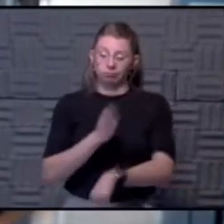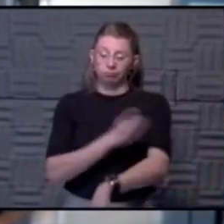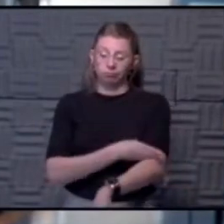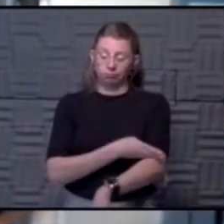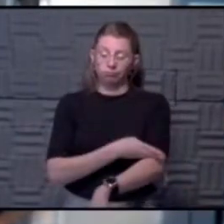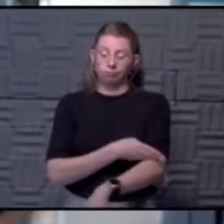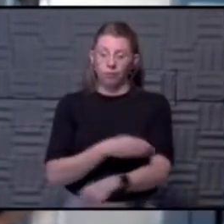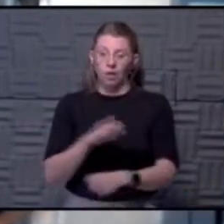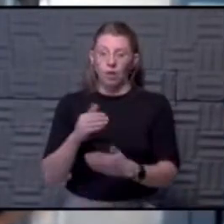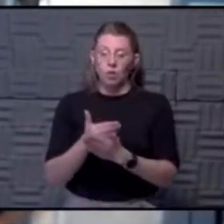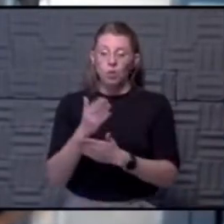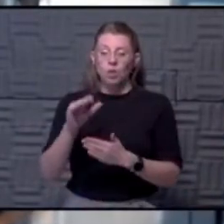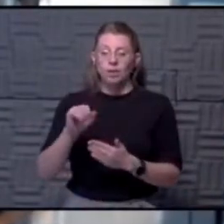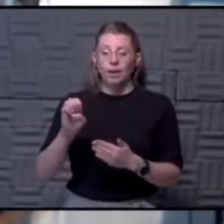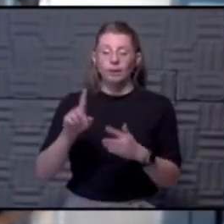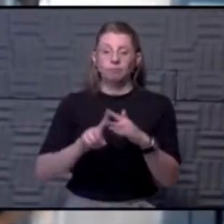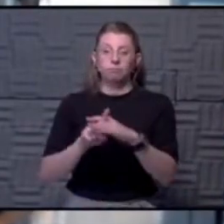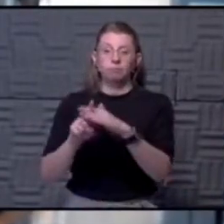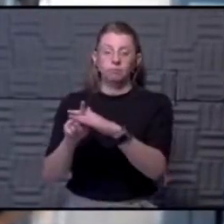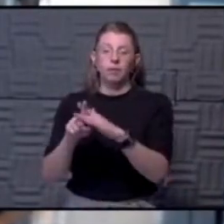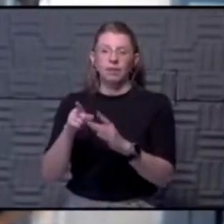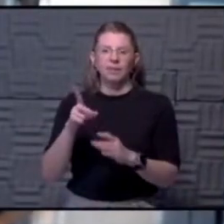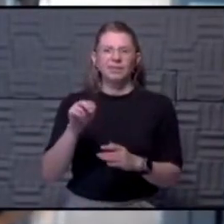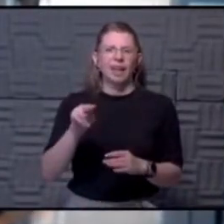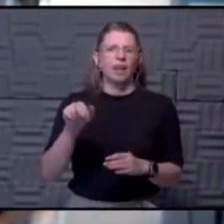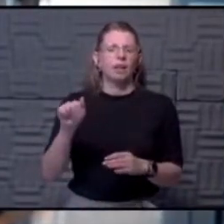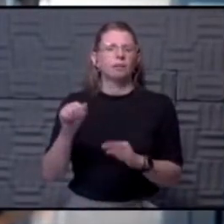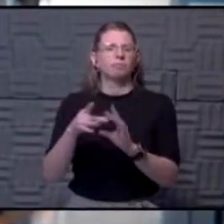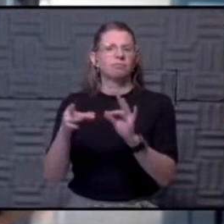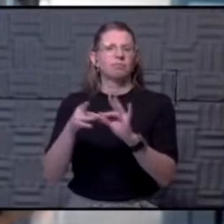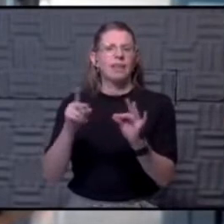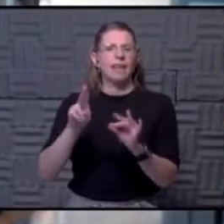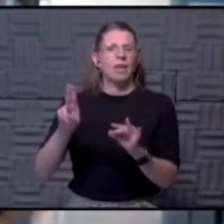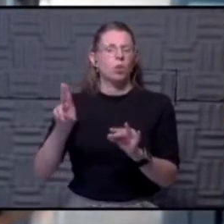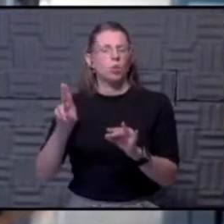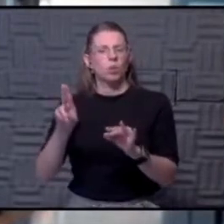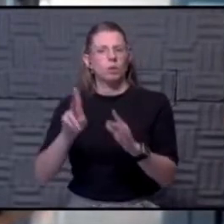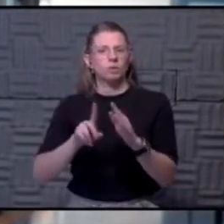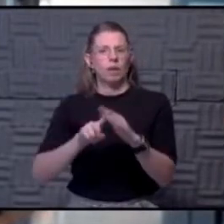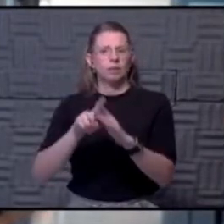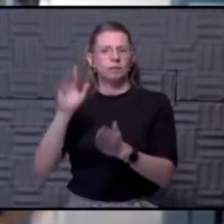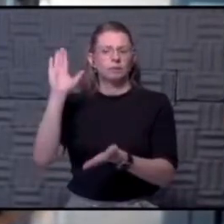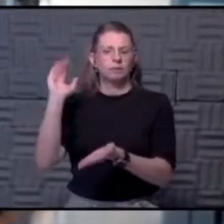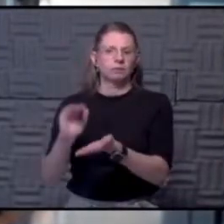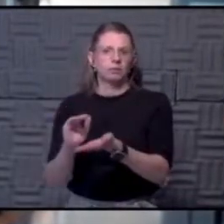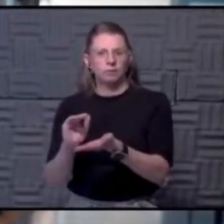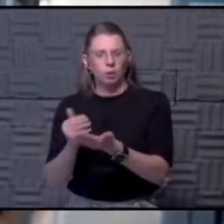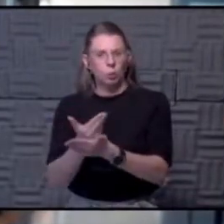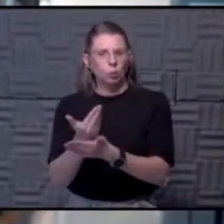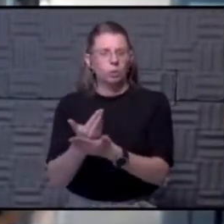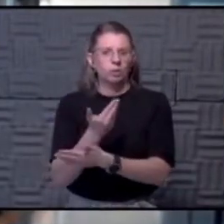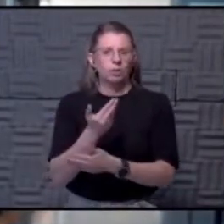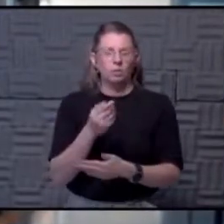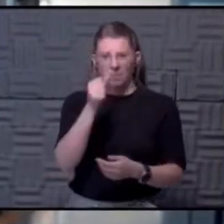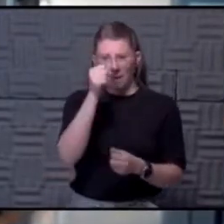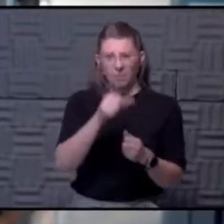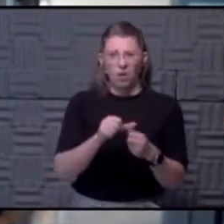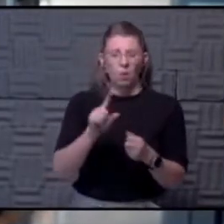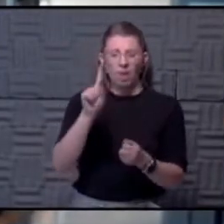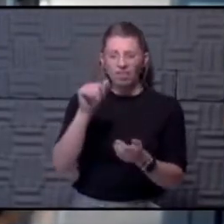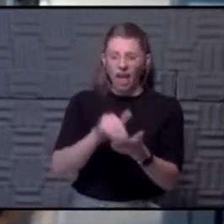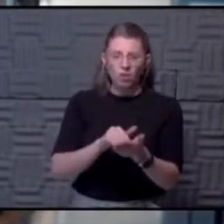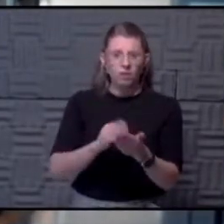of new cases statewide. Dana talked about the number of cases at KU. We're seeing that too. Remember we were in the thousands per